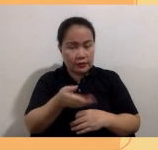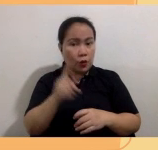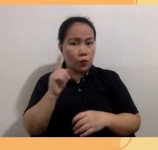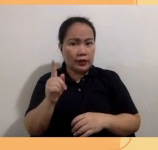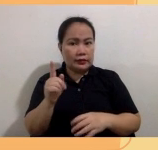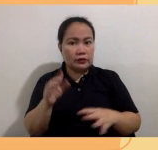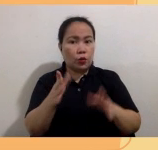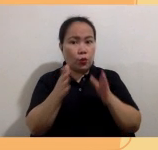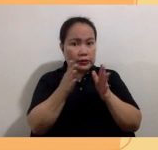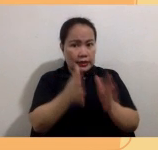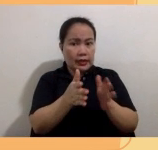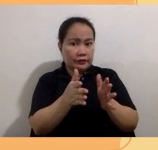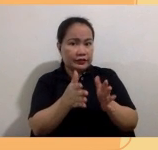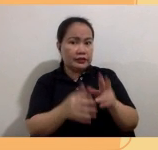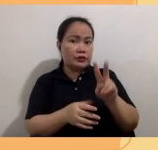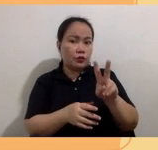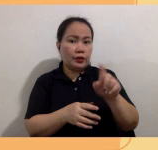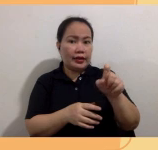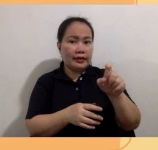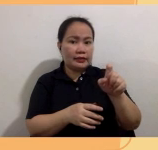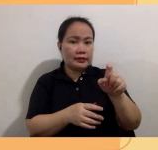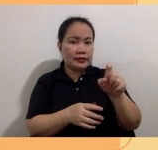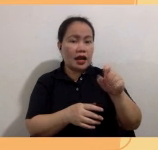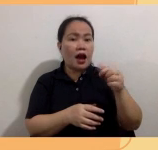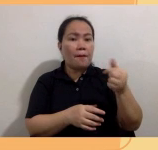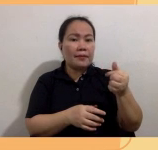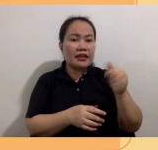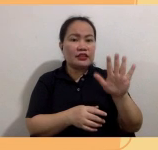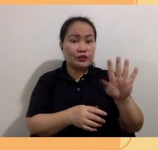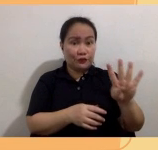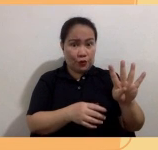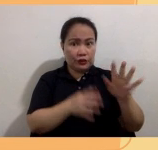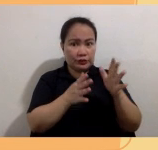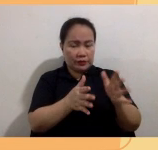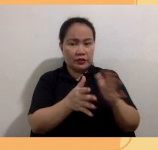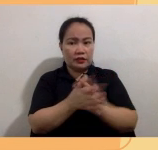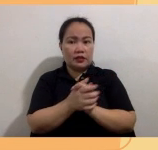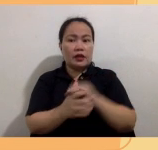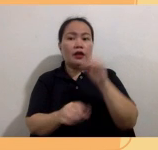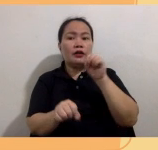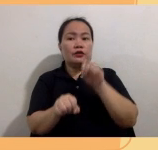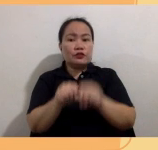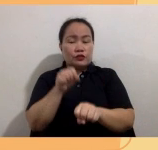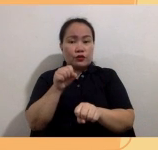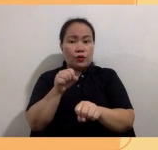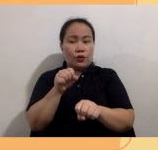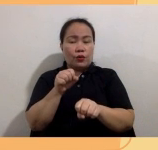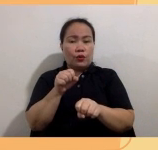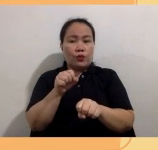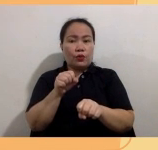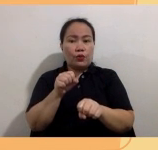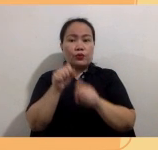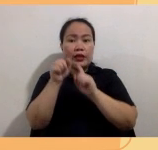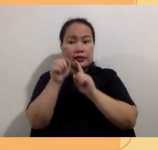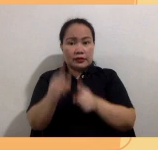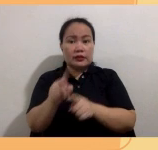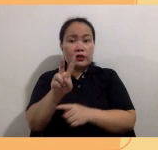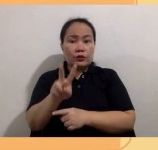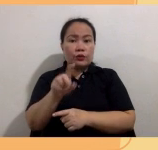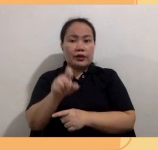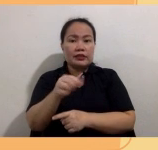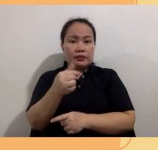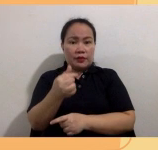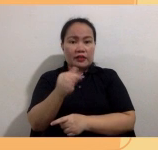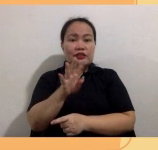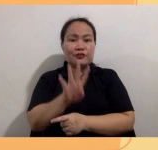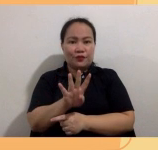3. So, what's left is 2x plus 4. So, therefore, the final answer